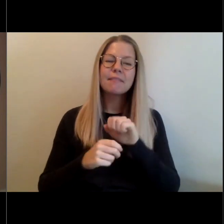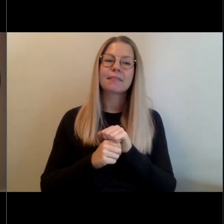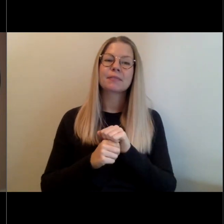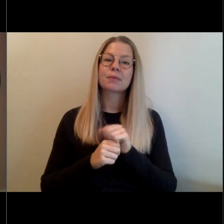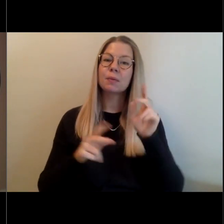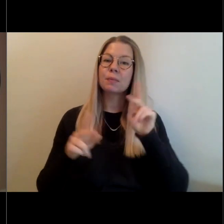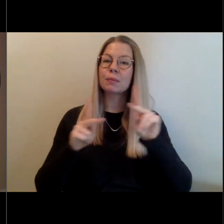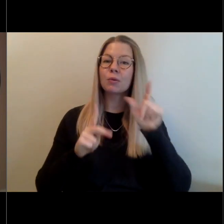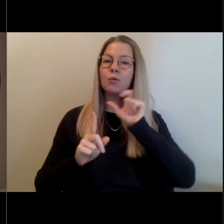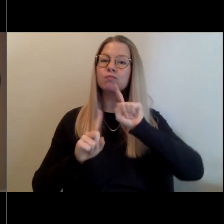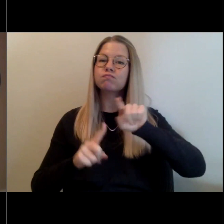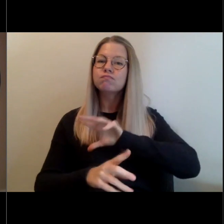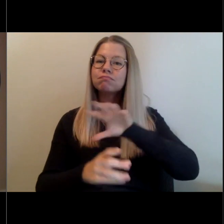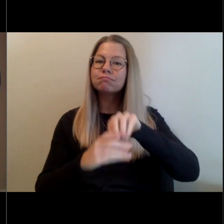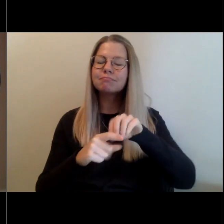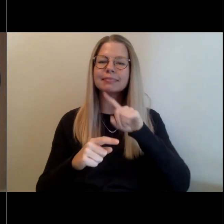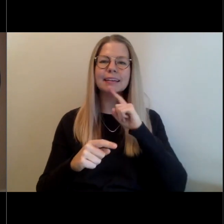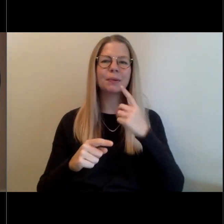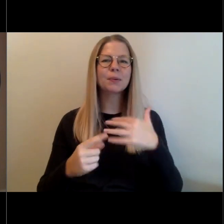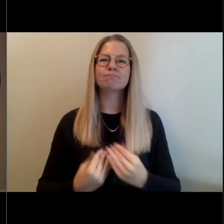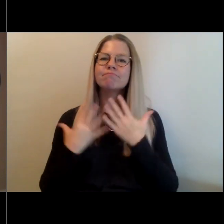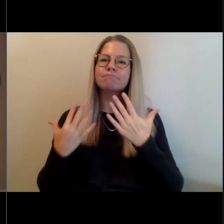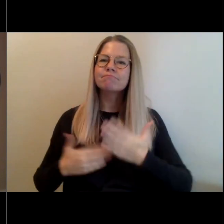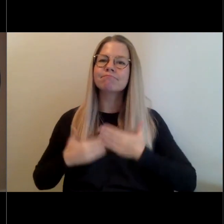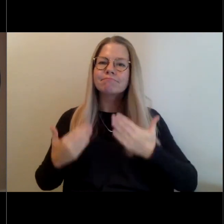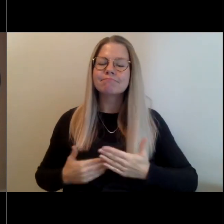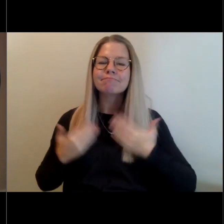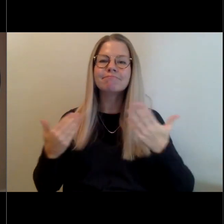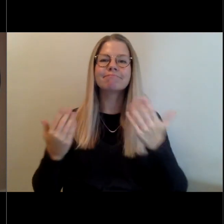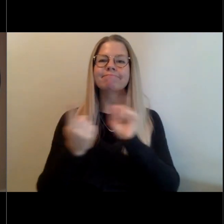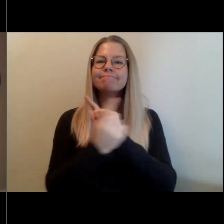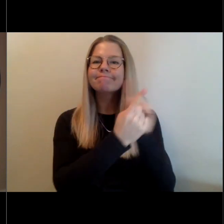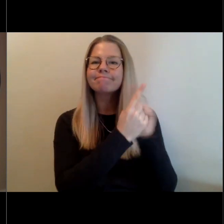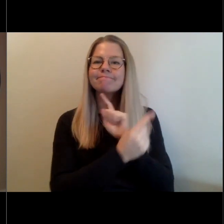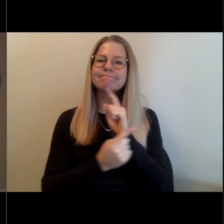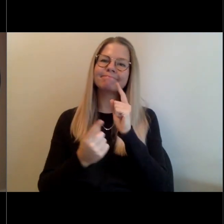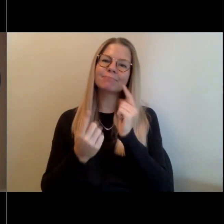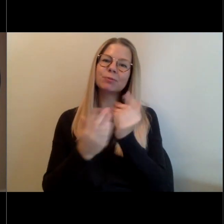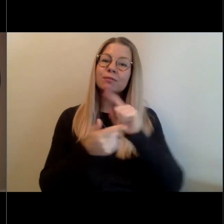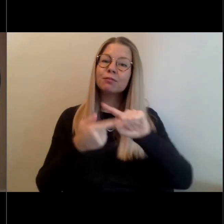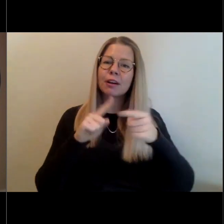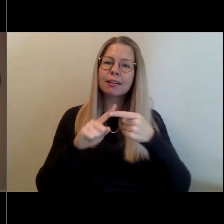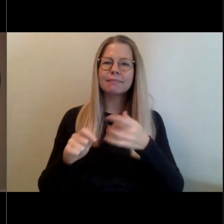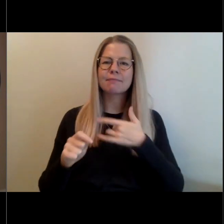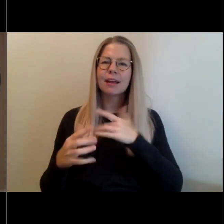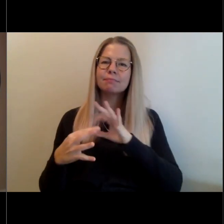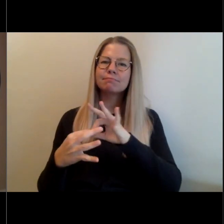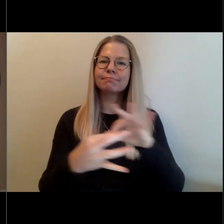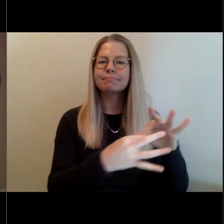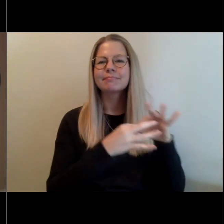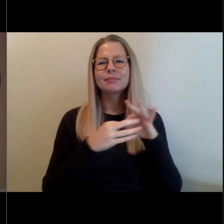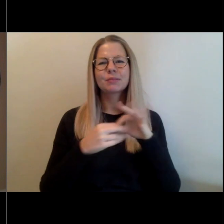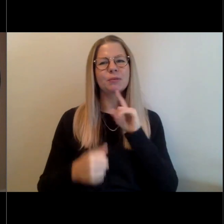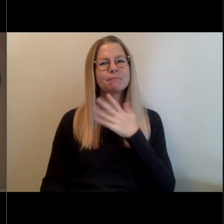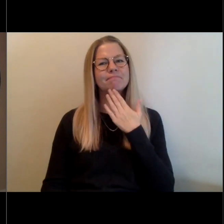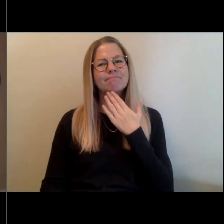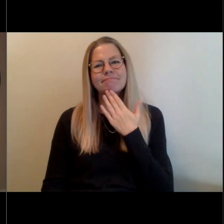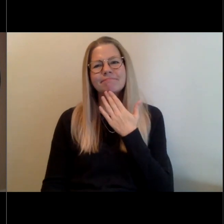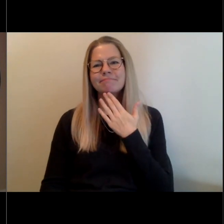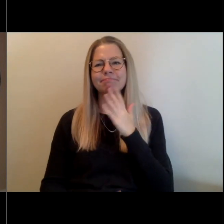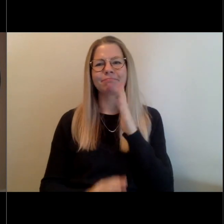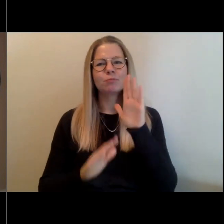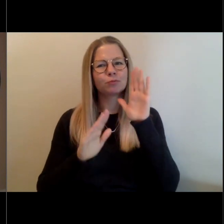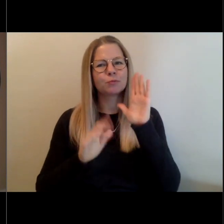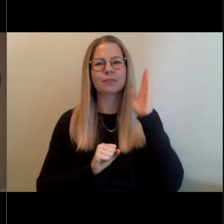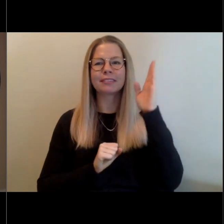experienced joy, they made new friends, and they built a strong sense of belonging. So I thought that that was a really lovely presentation and a really great